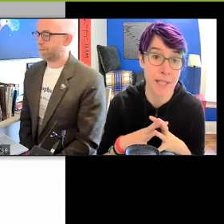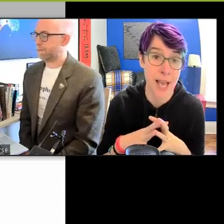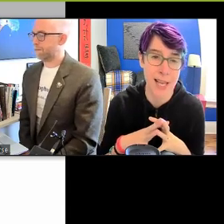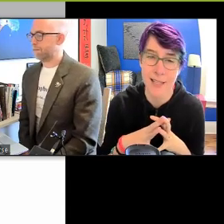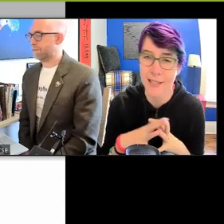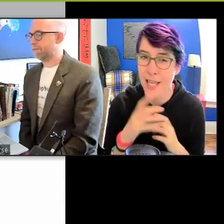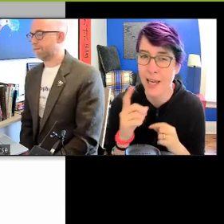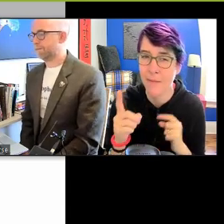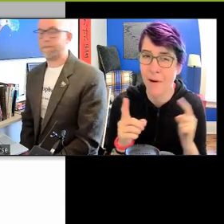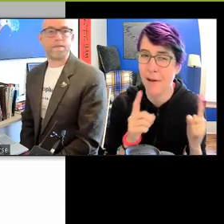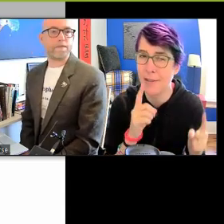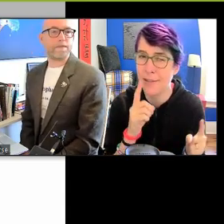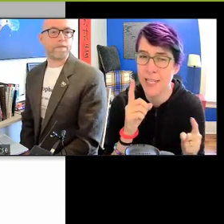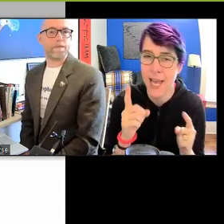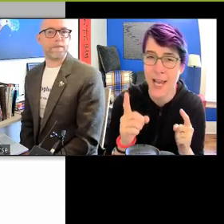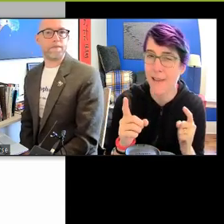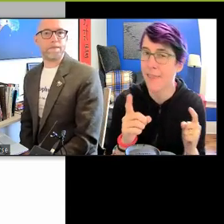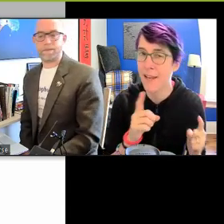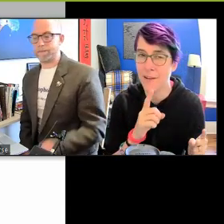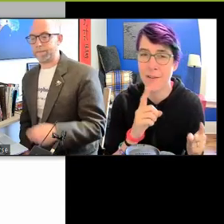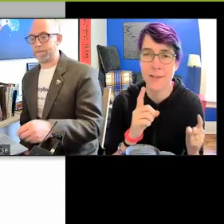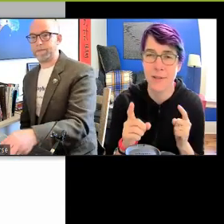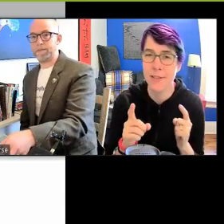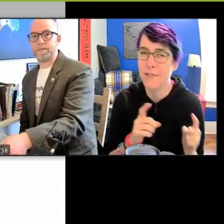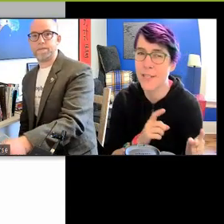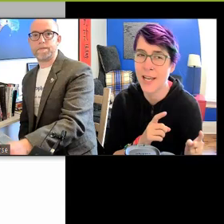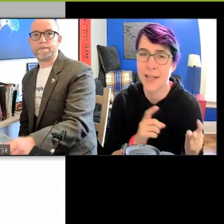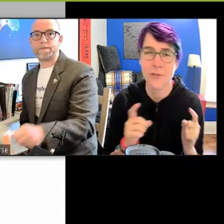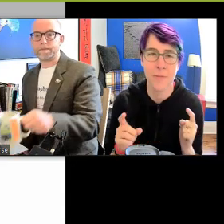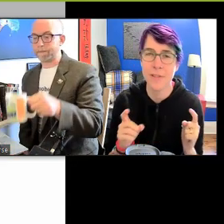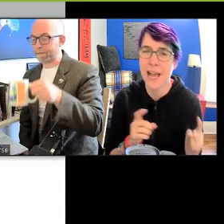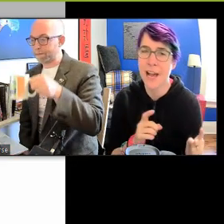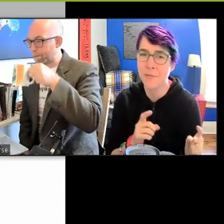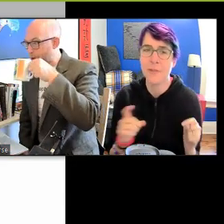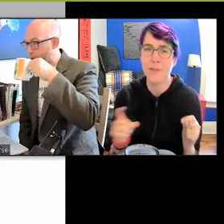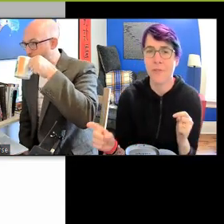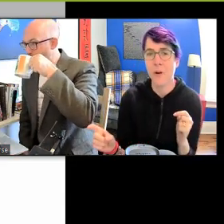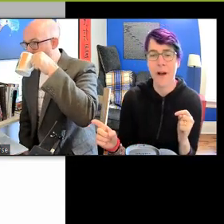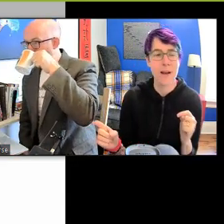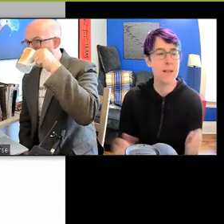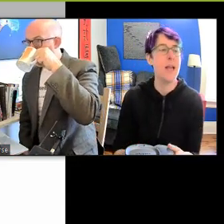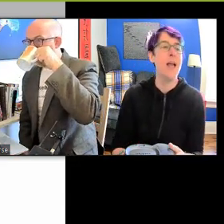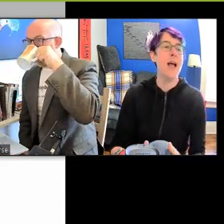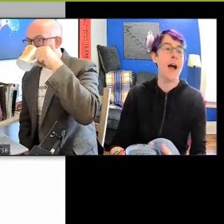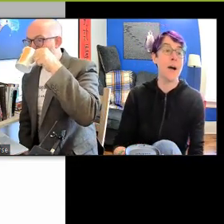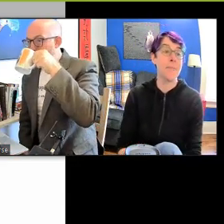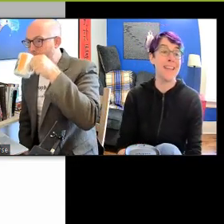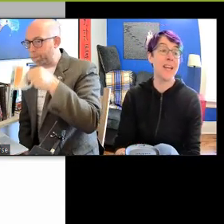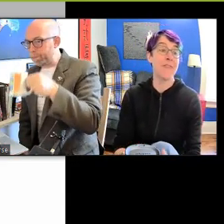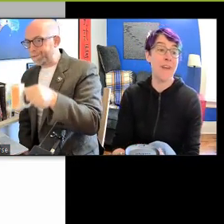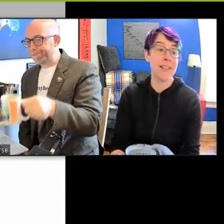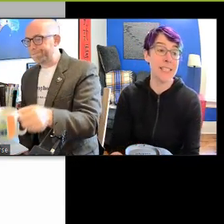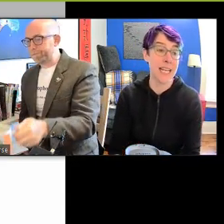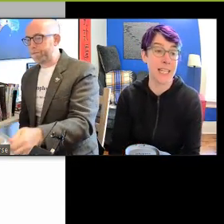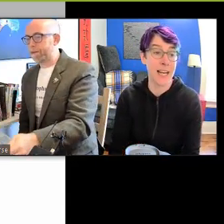population size. Think bottleneck, think all sorts of genetic troubles afterwards for a while. And